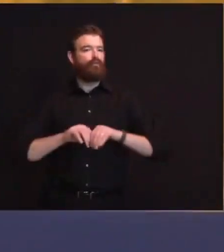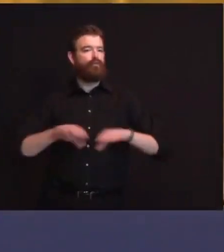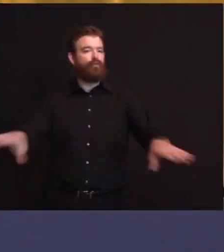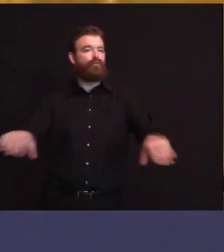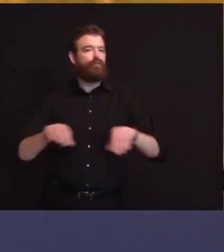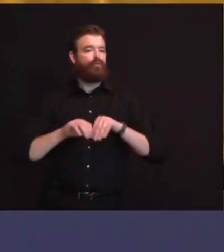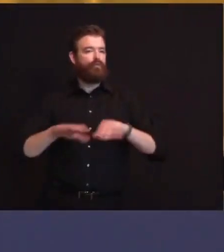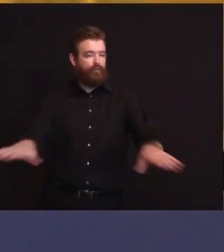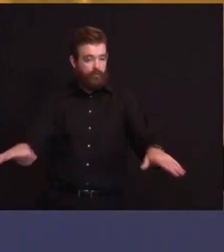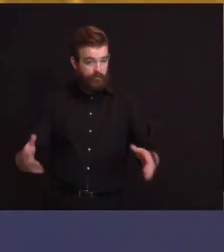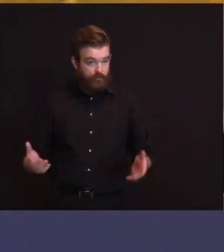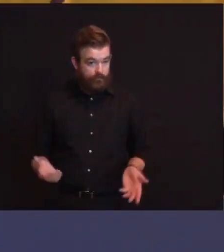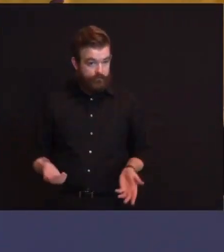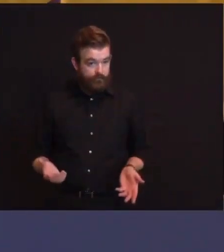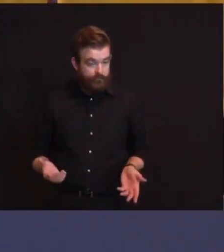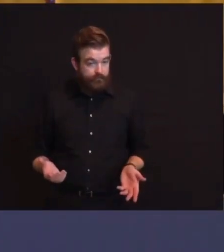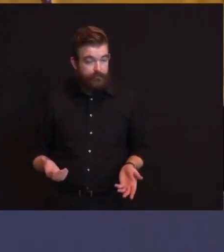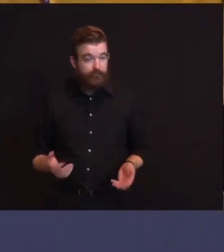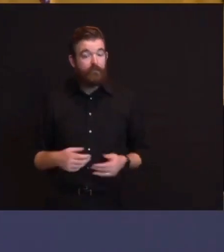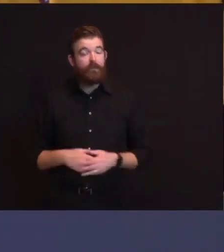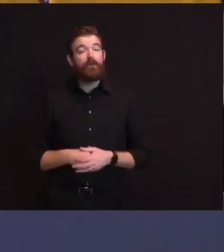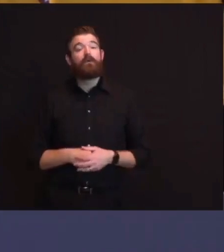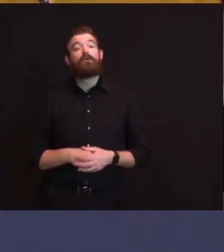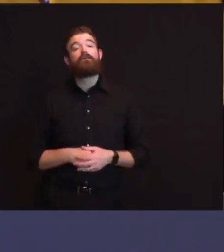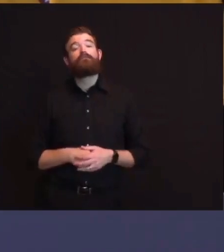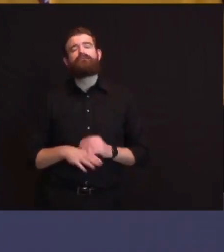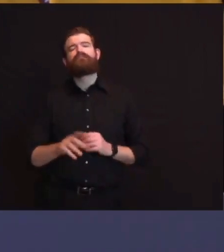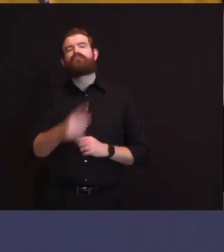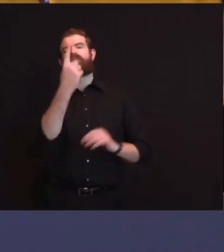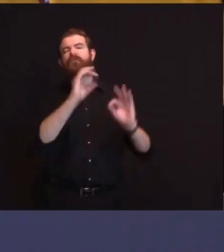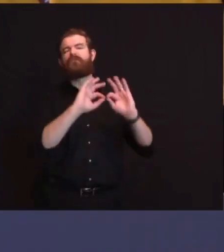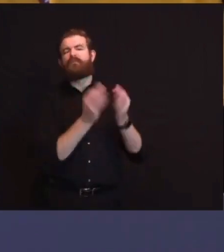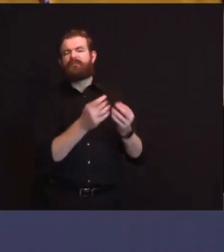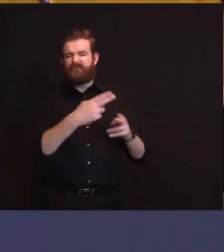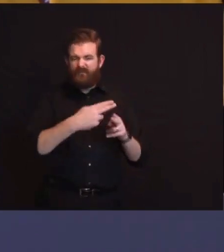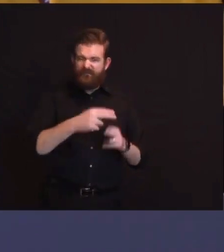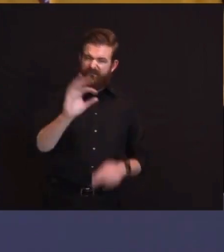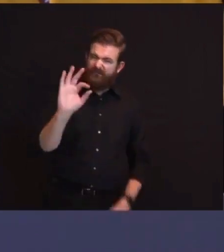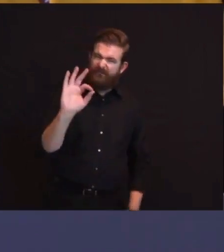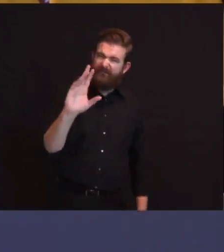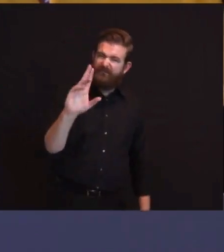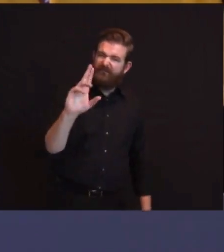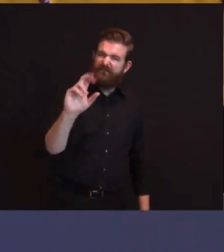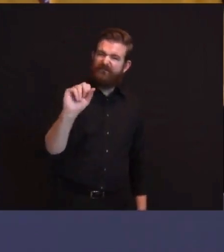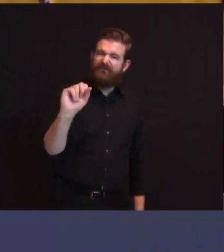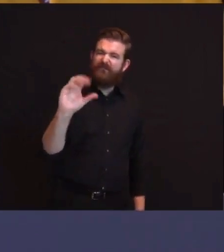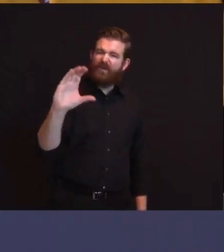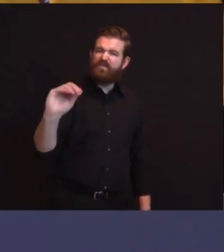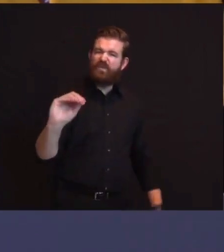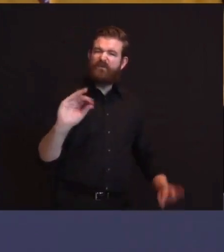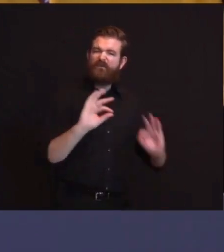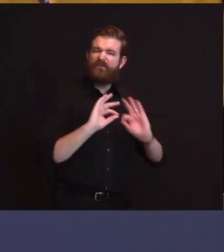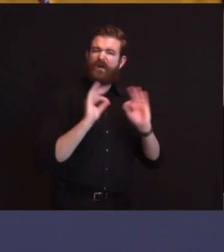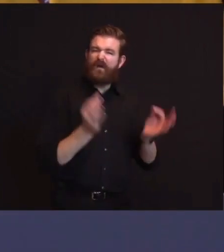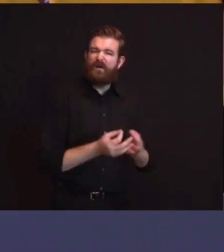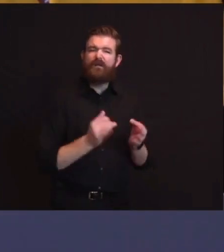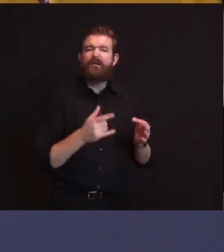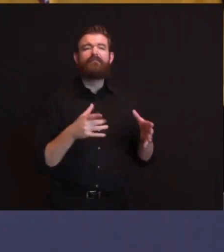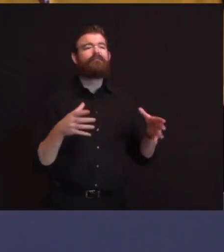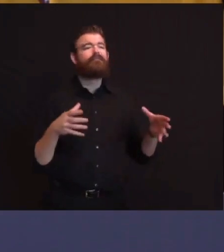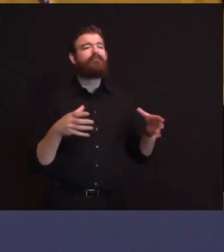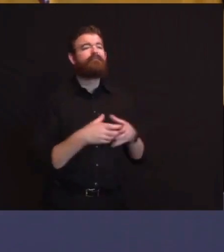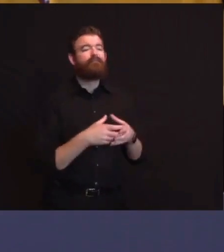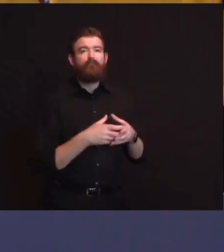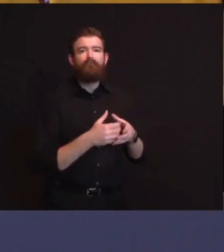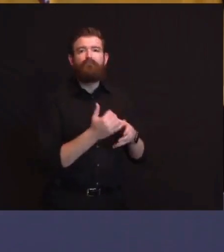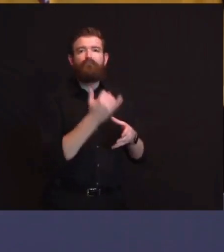Judy, the Fusco family early on that were devastated, absolutely devastated, following a family